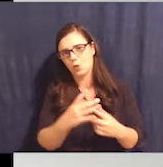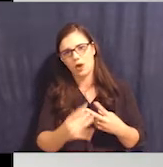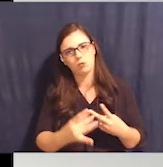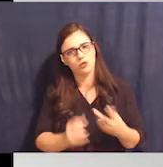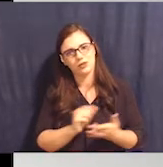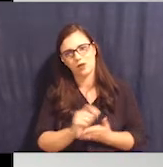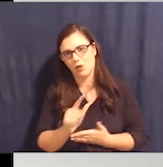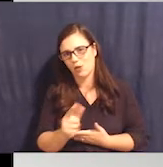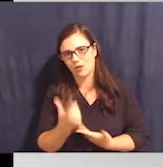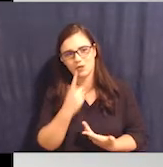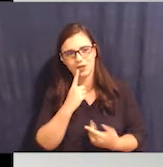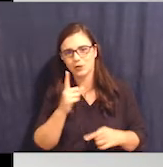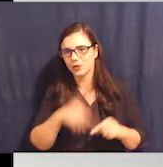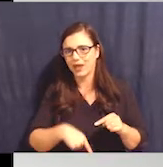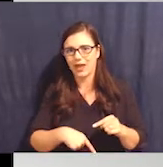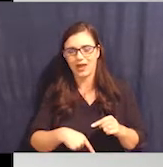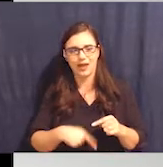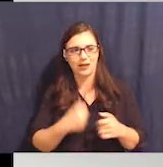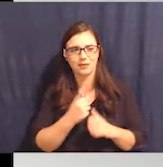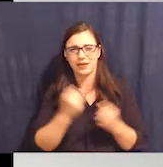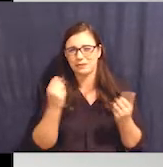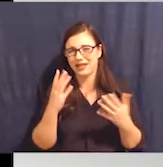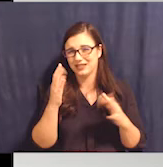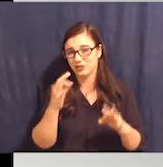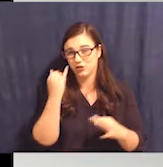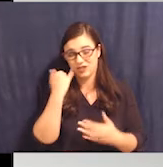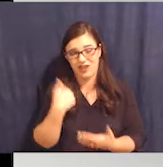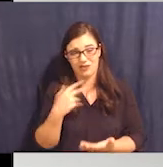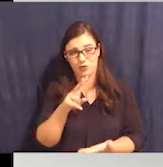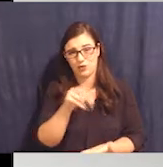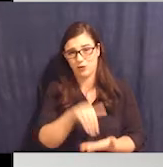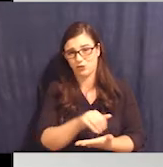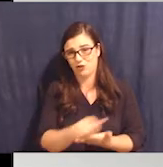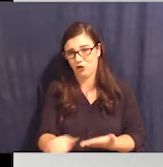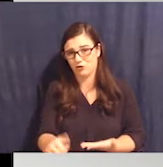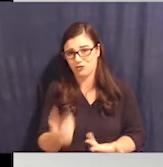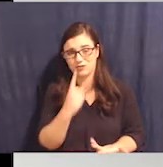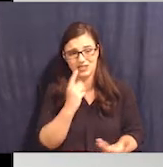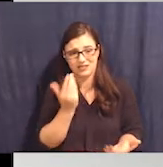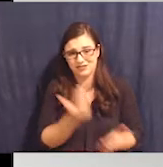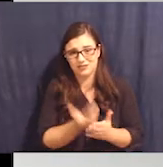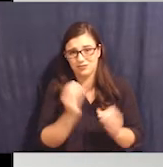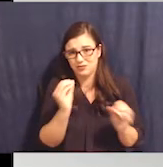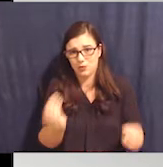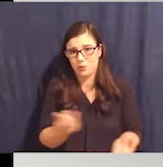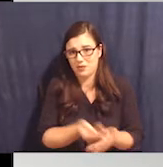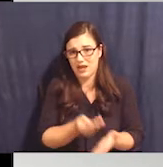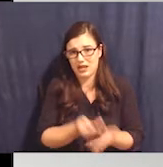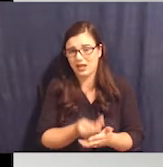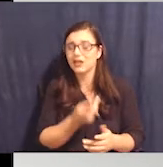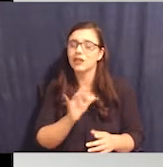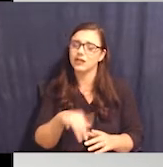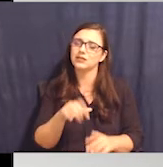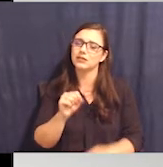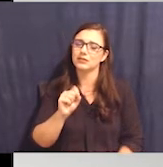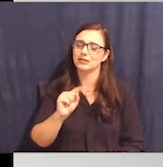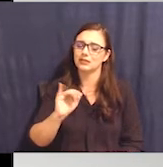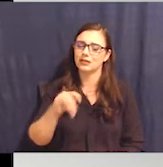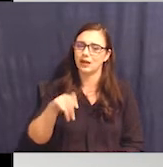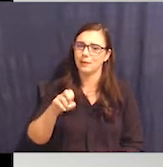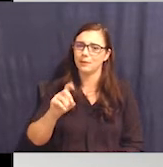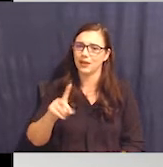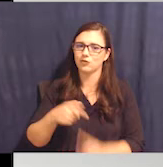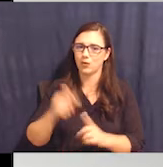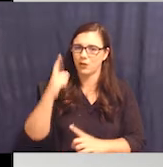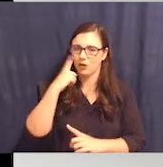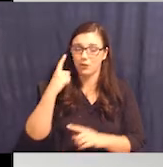any options at all. You really can't make a lot of decisions when you only have $2,000. It's practically no money. Plus, it's a stipend from the